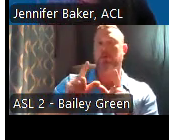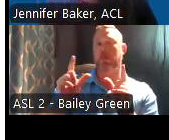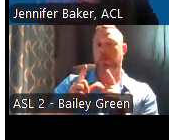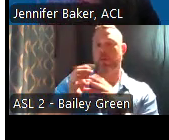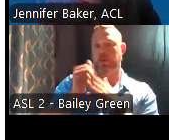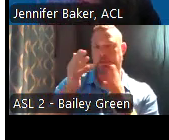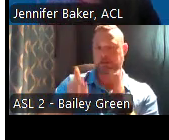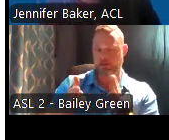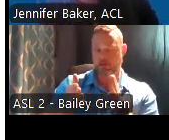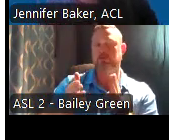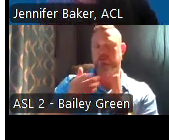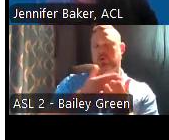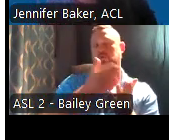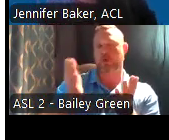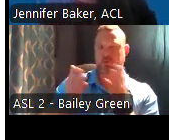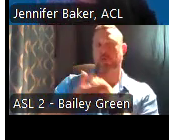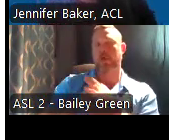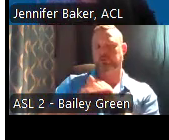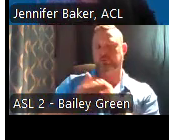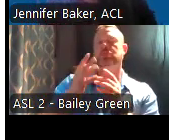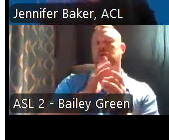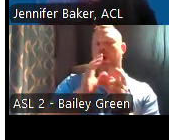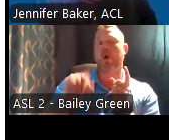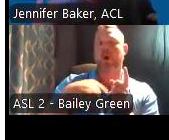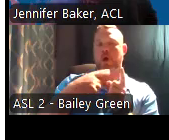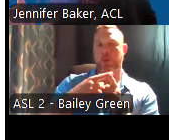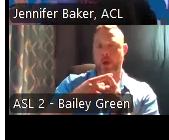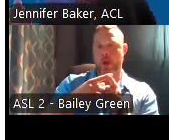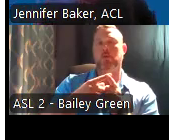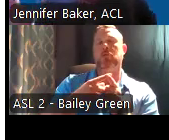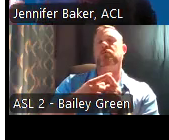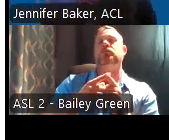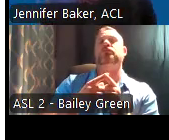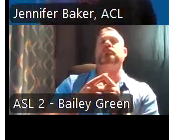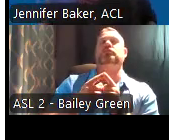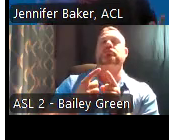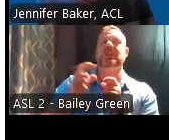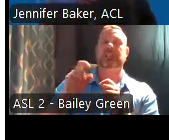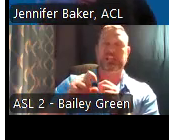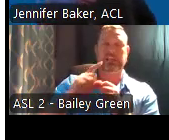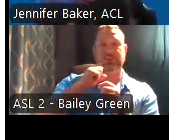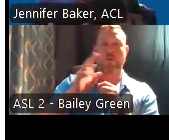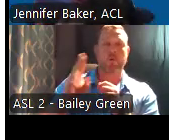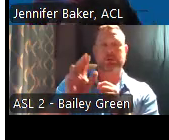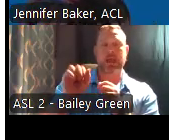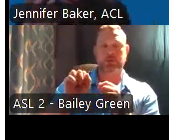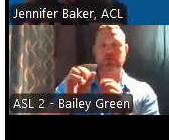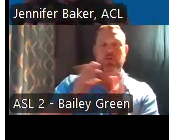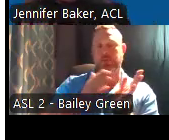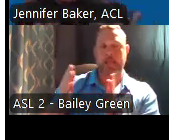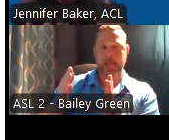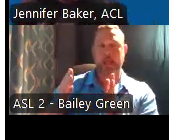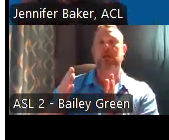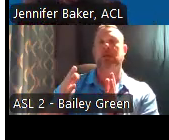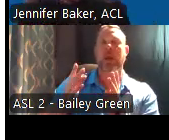leaders across the country to talk about the need for a national plan and to get people's pulse